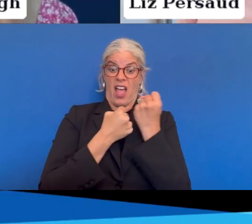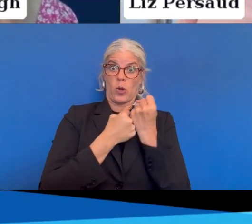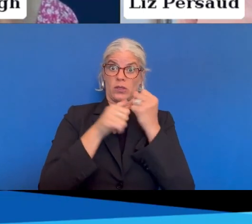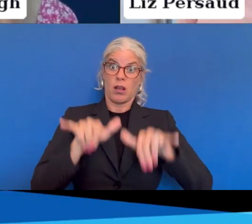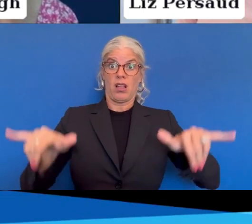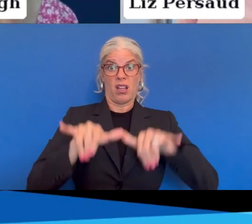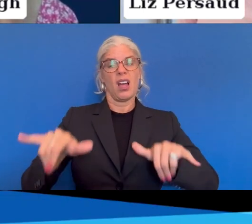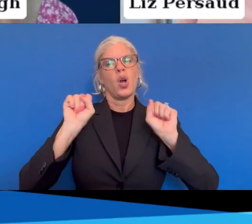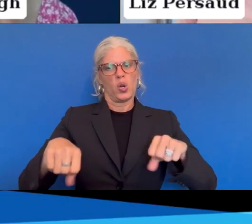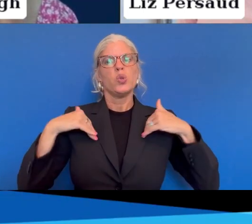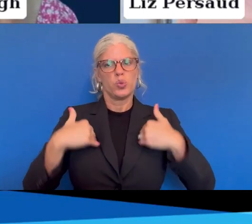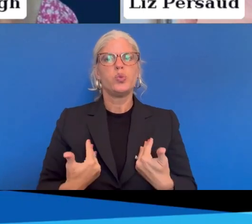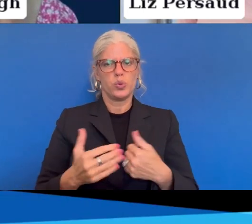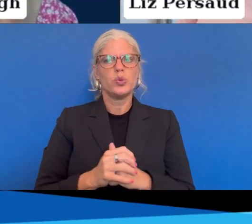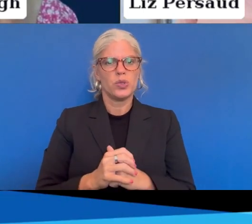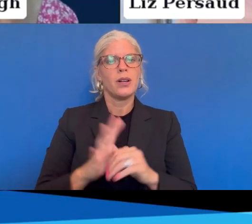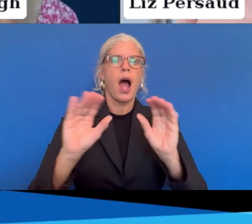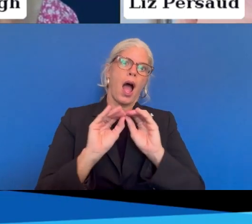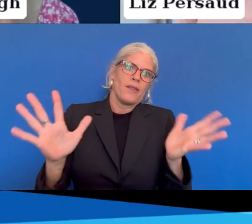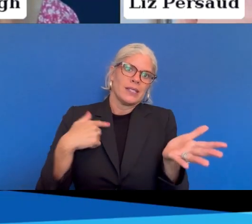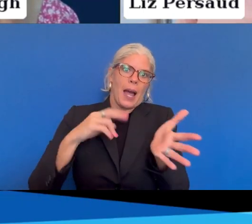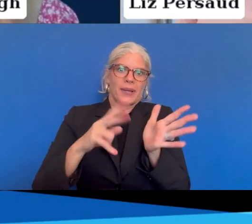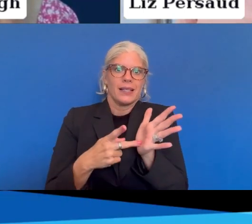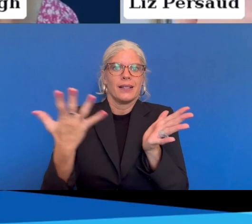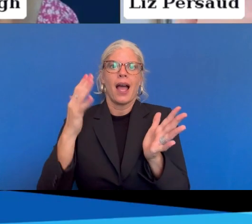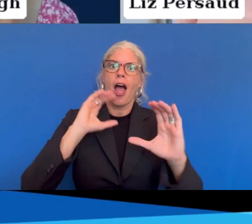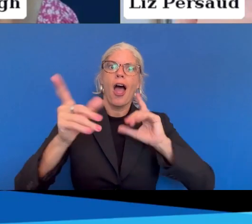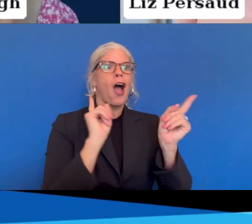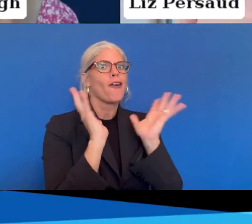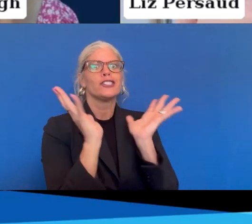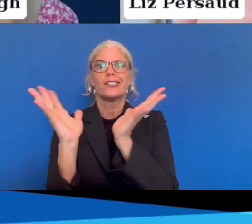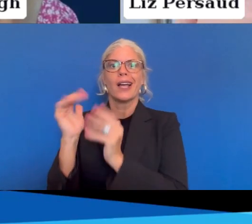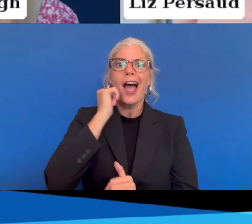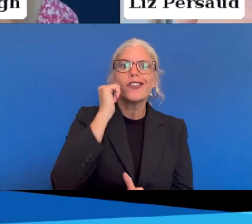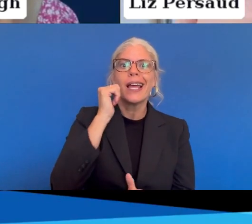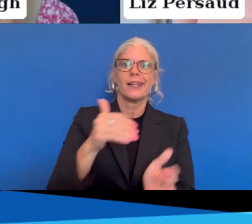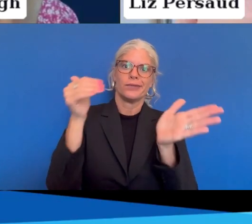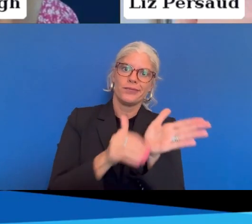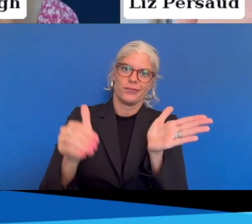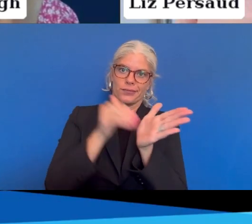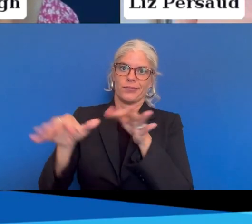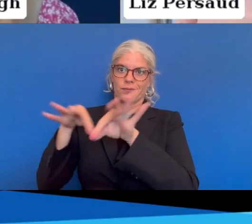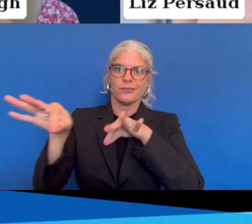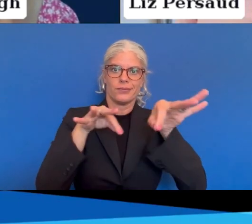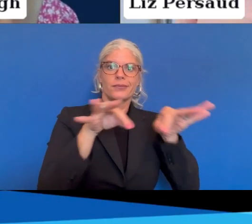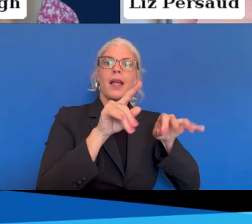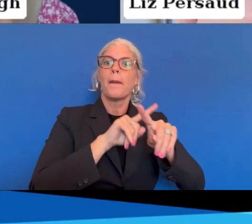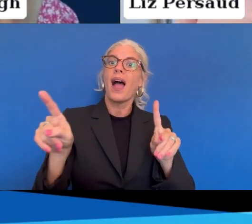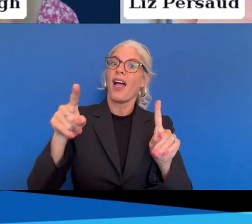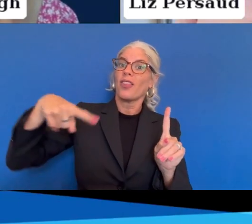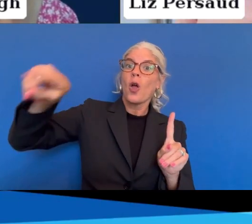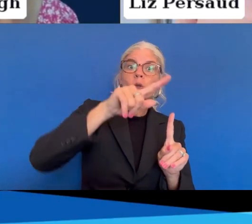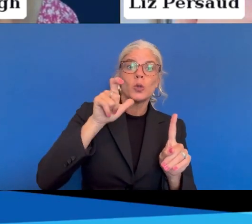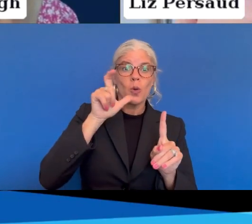self-advocacy can be exhausting, obviously, right? It is conversations every day. It's very repetitive. But for those out there